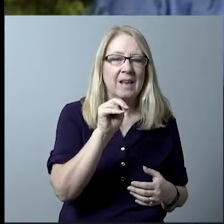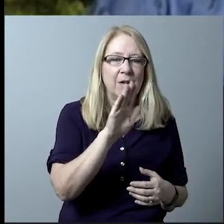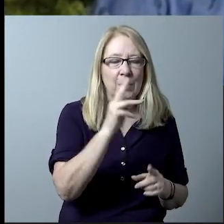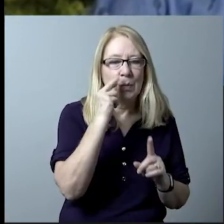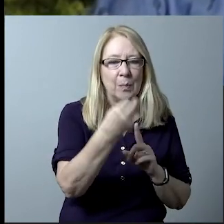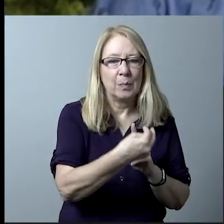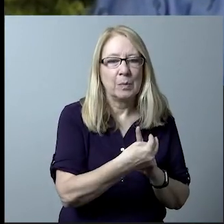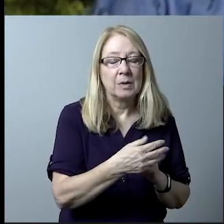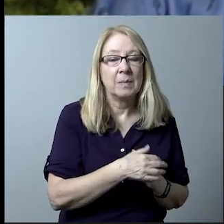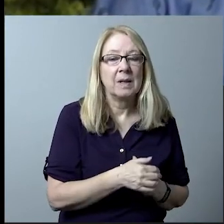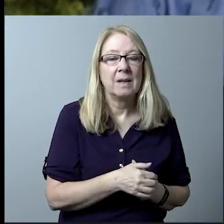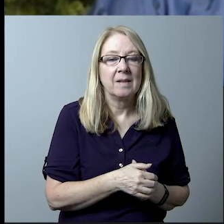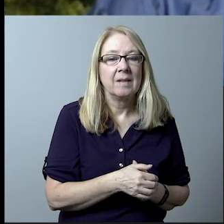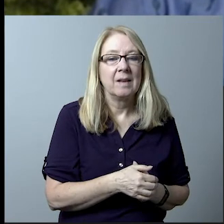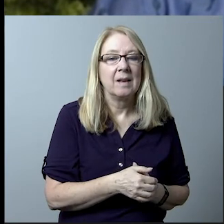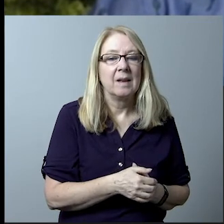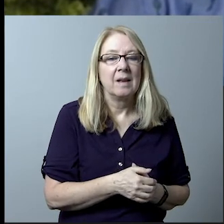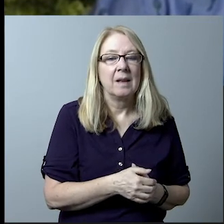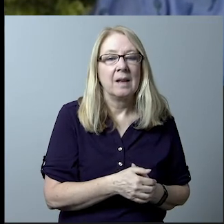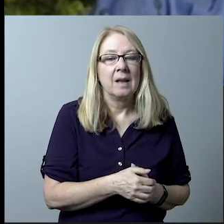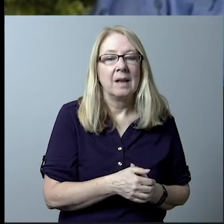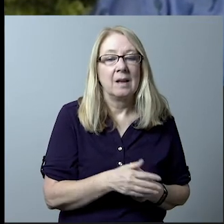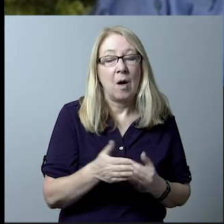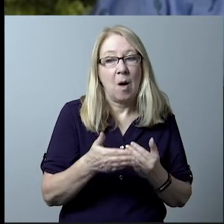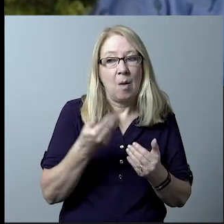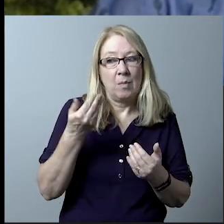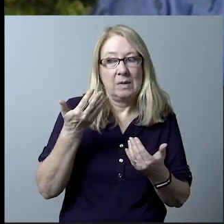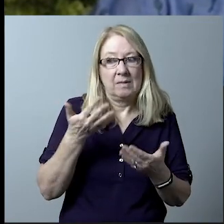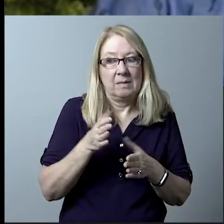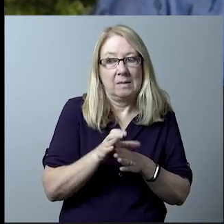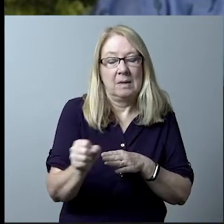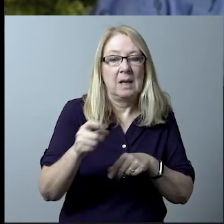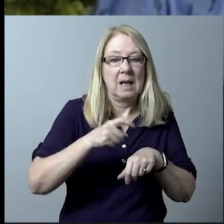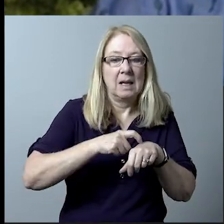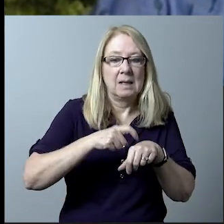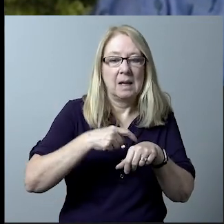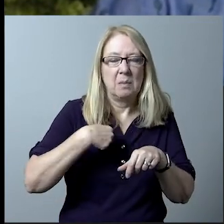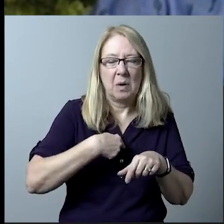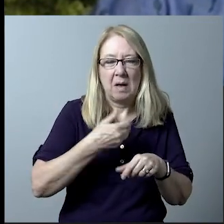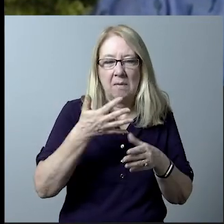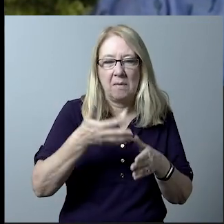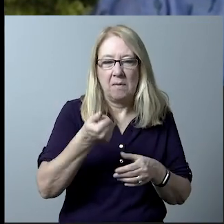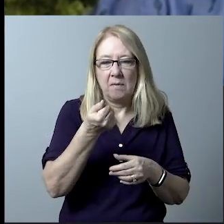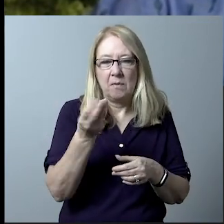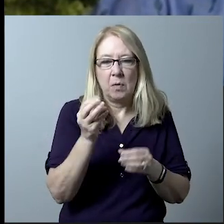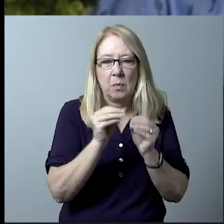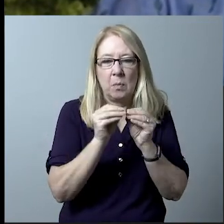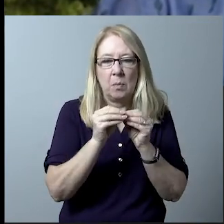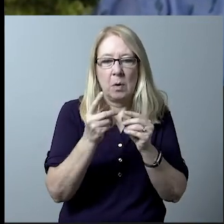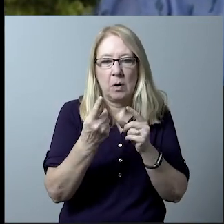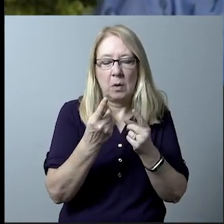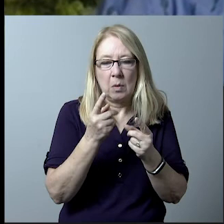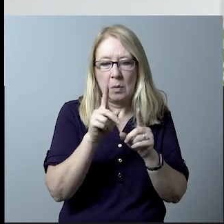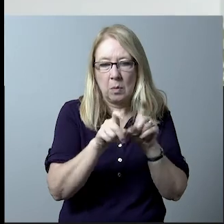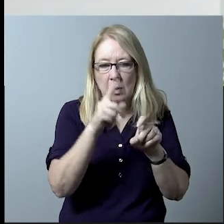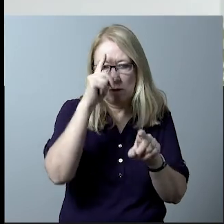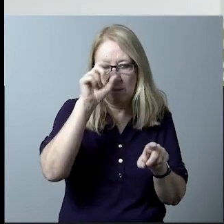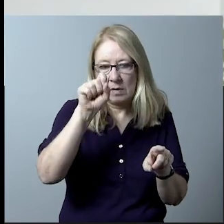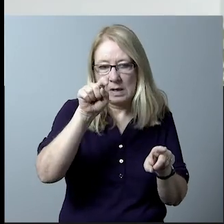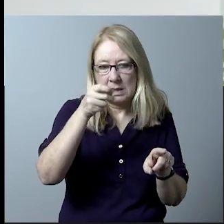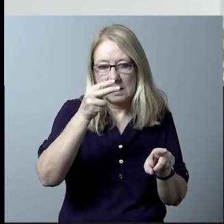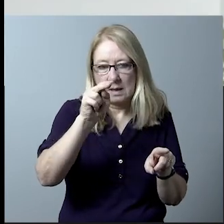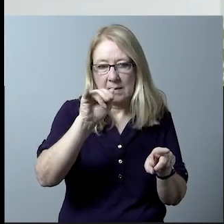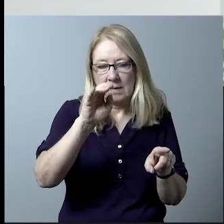Thank you so much, Aiden, for that perspective. That's excellent. We're getting toward the end of our time. We have time for a couple more questions here. So Stephanie, I got a